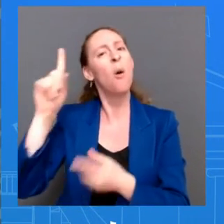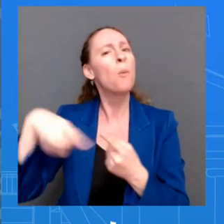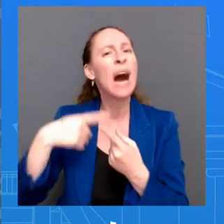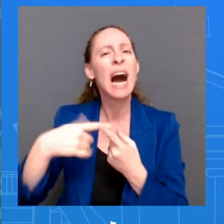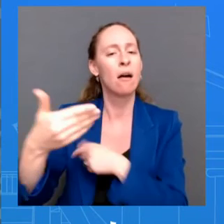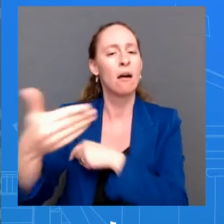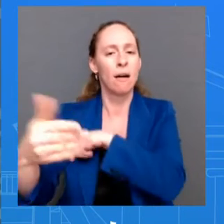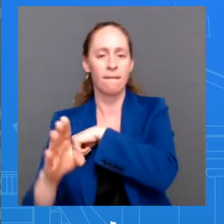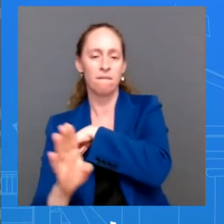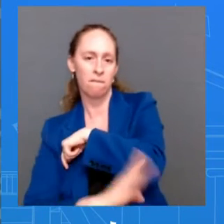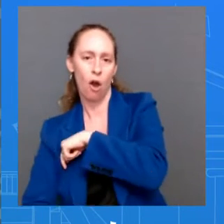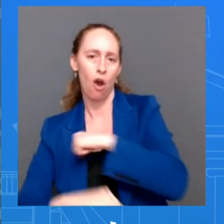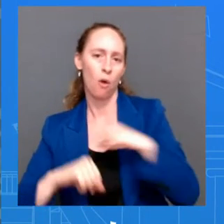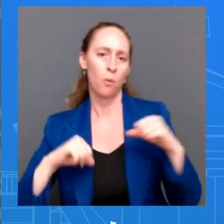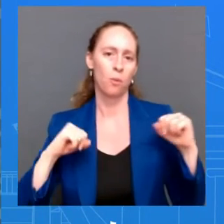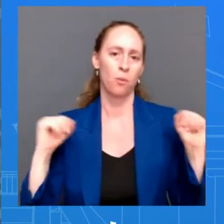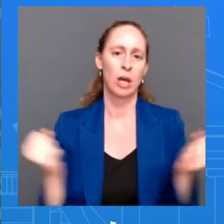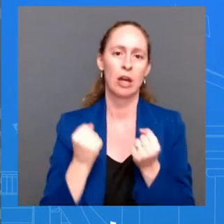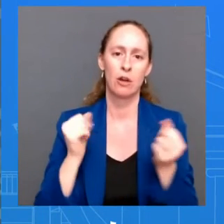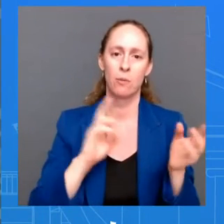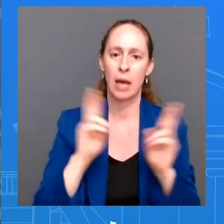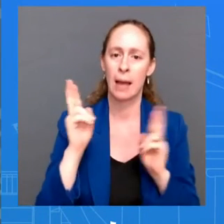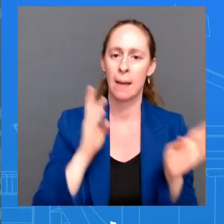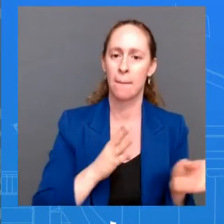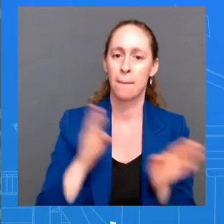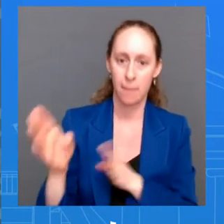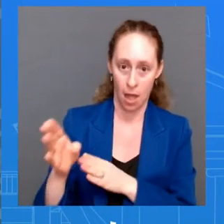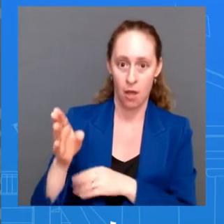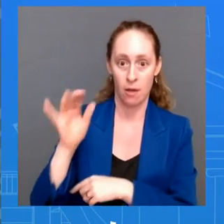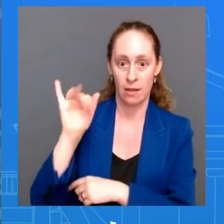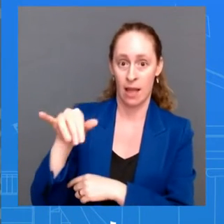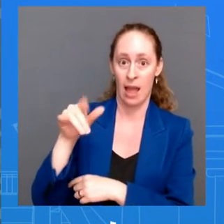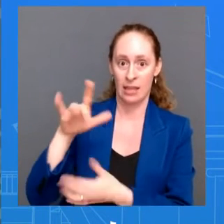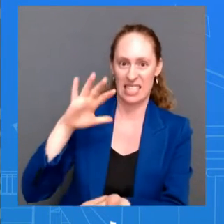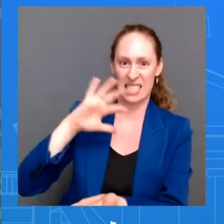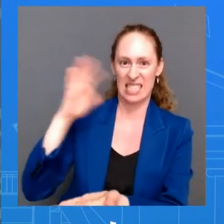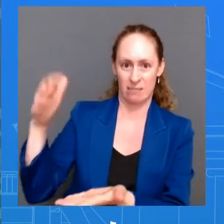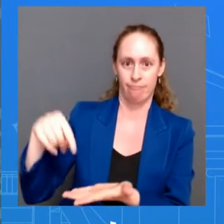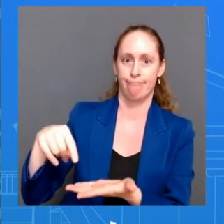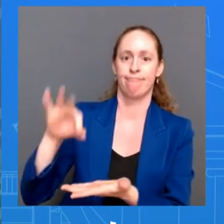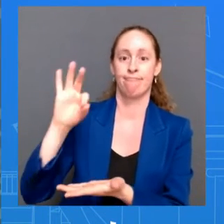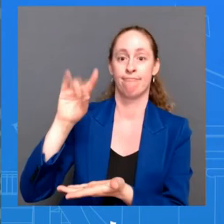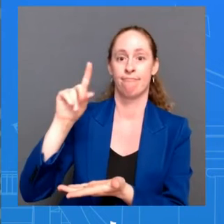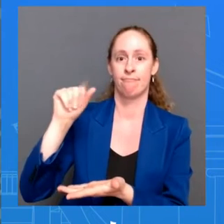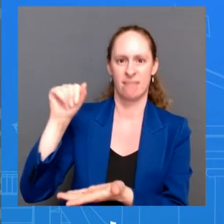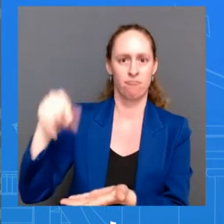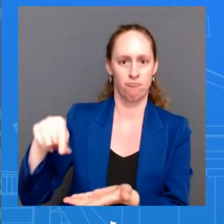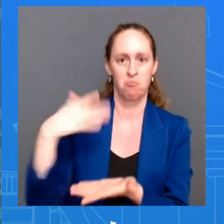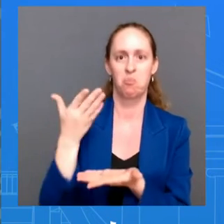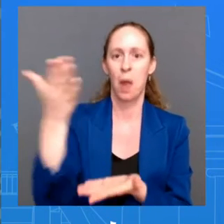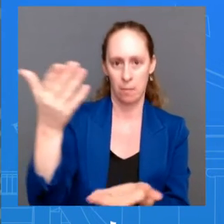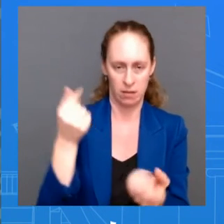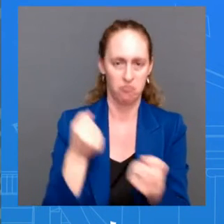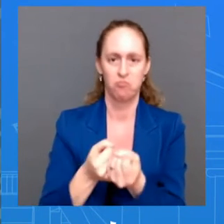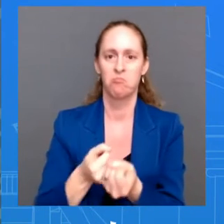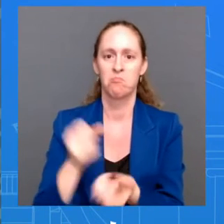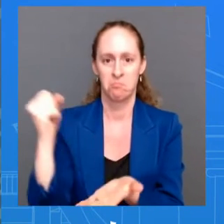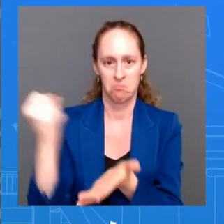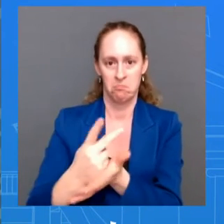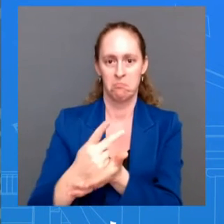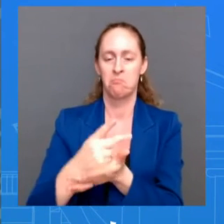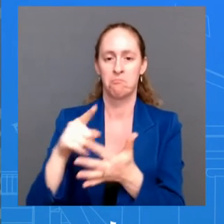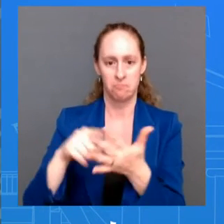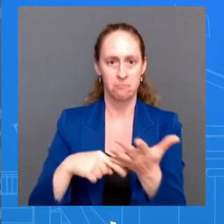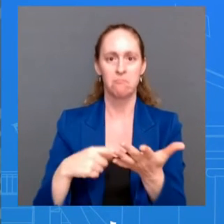FDA last month that vaccine manufacturers update their existing COVID-19 vaccines to create a